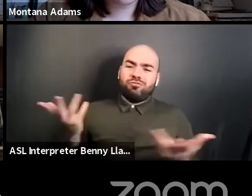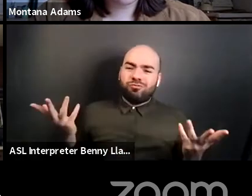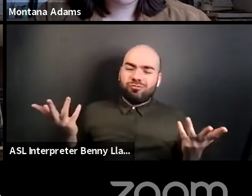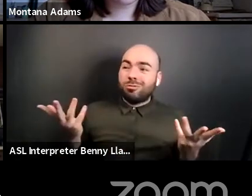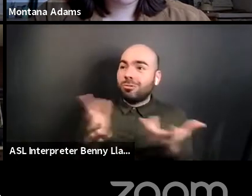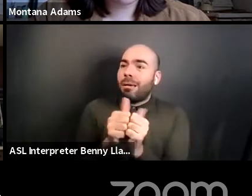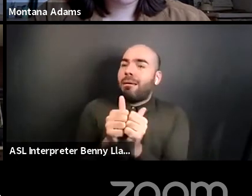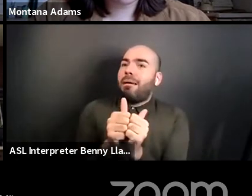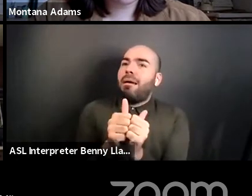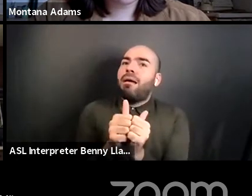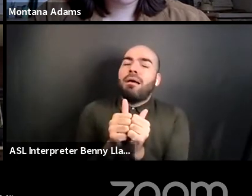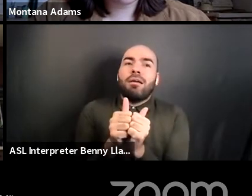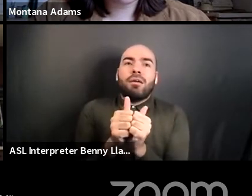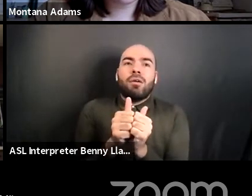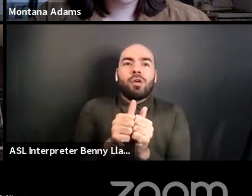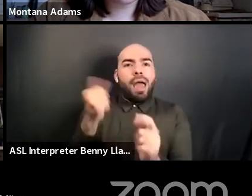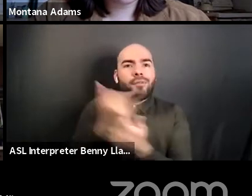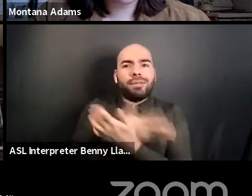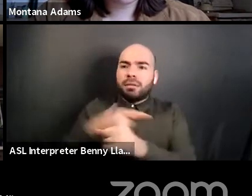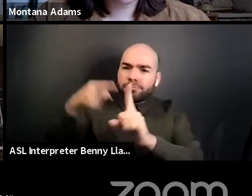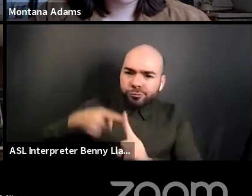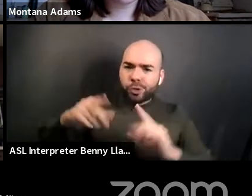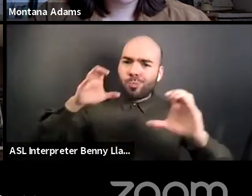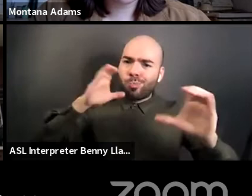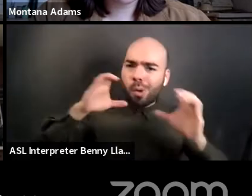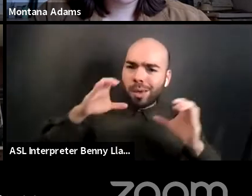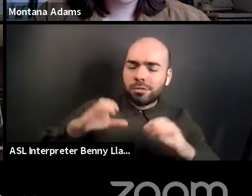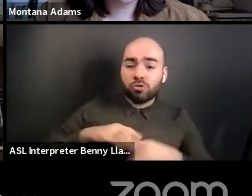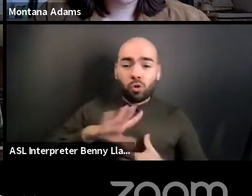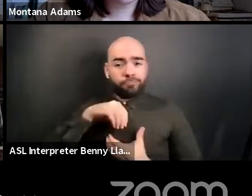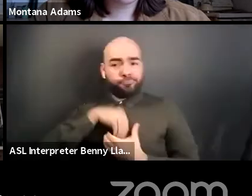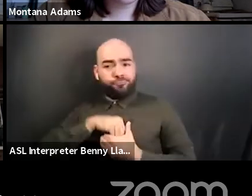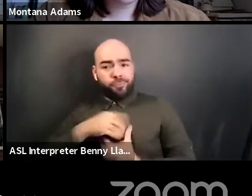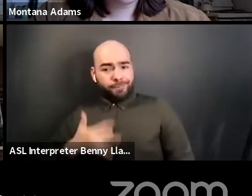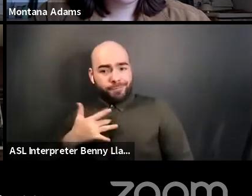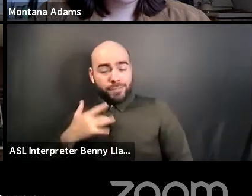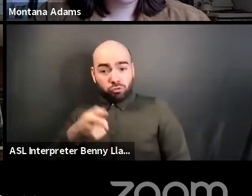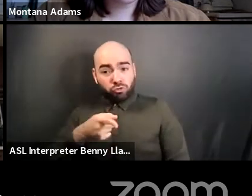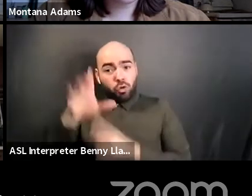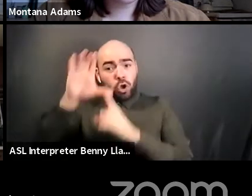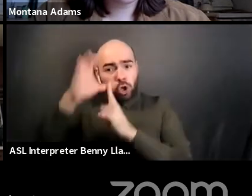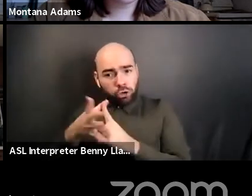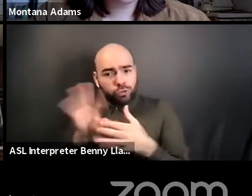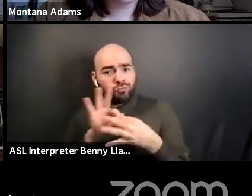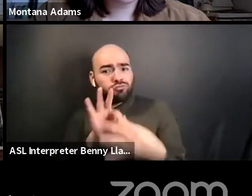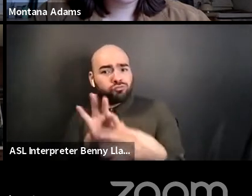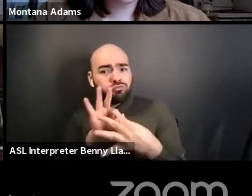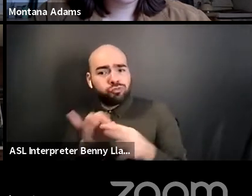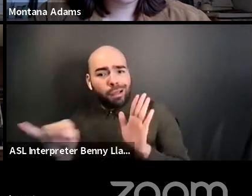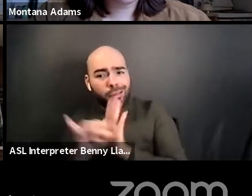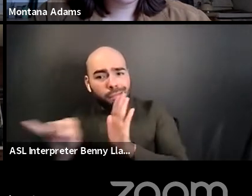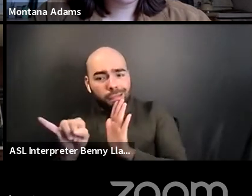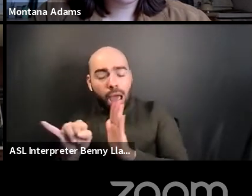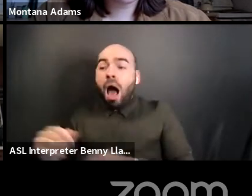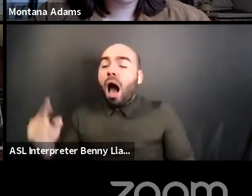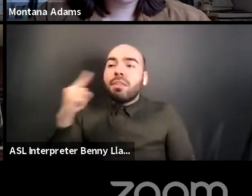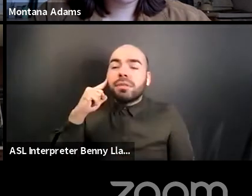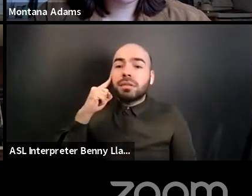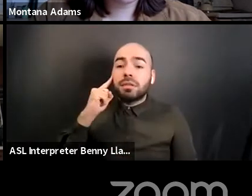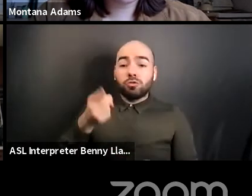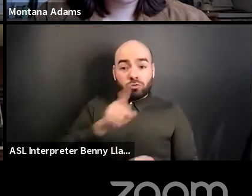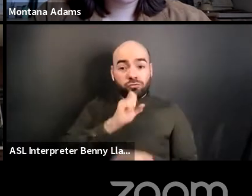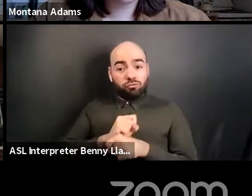all about communication and how you feel. And do you connect with your culture? I think the base issue is if you connect with